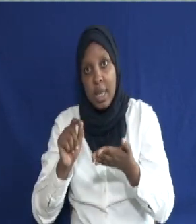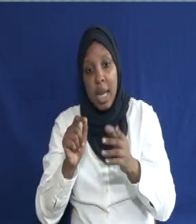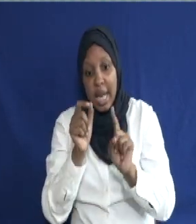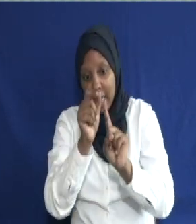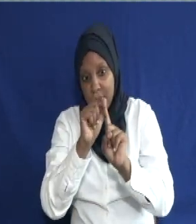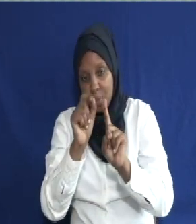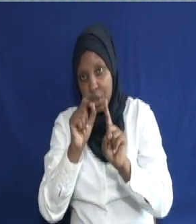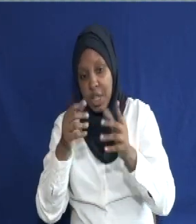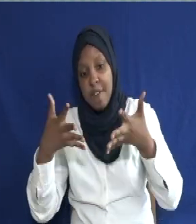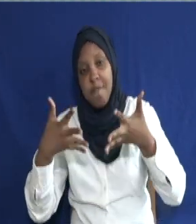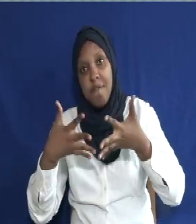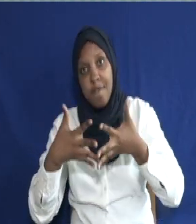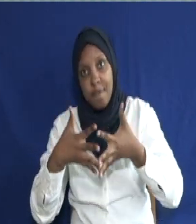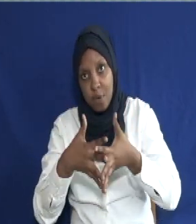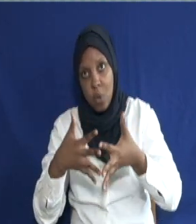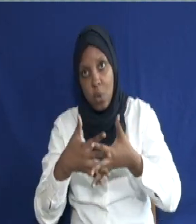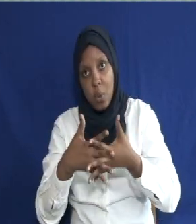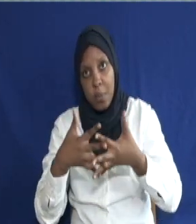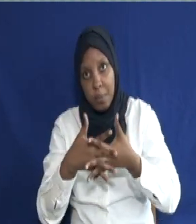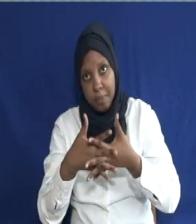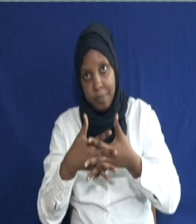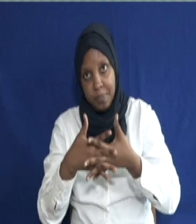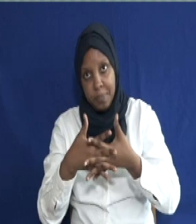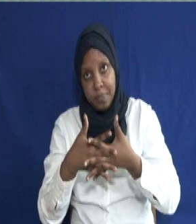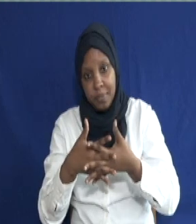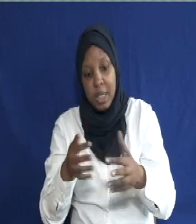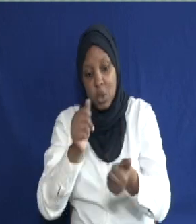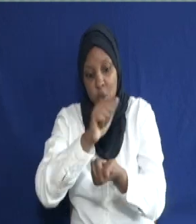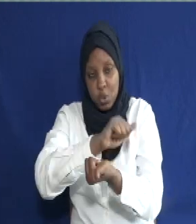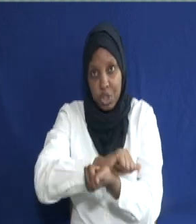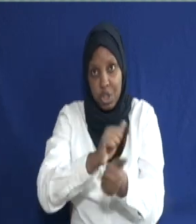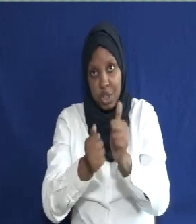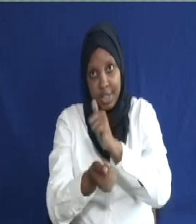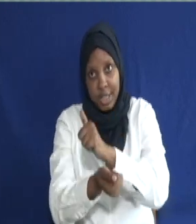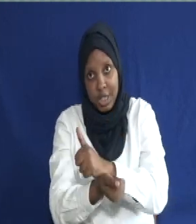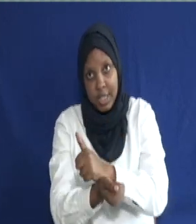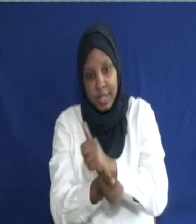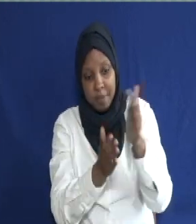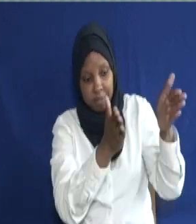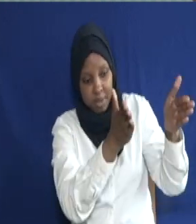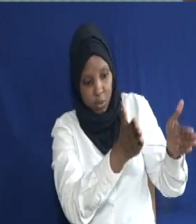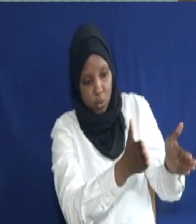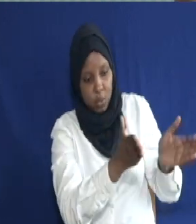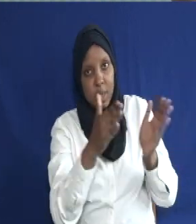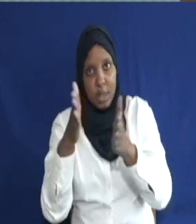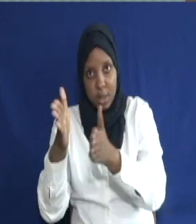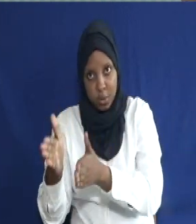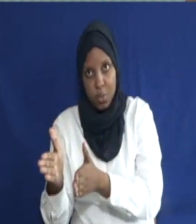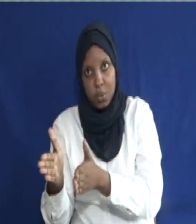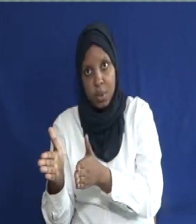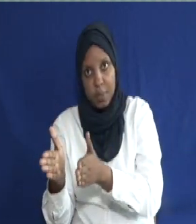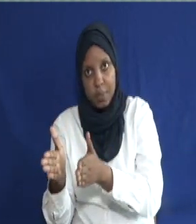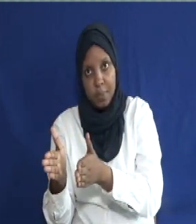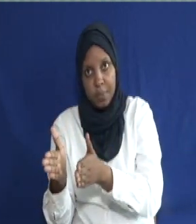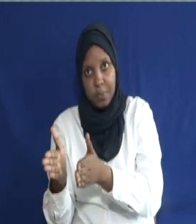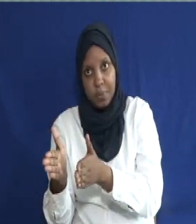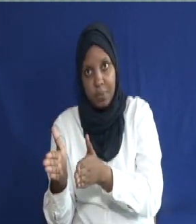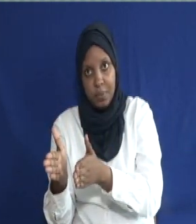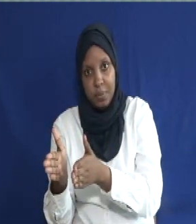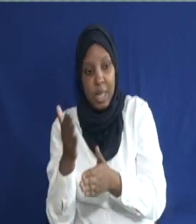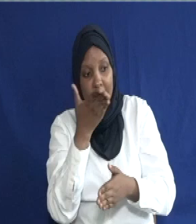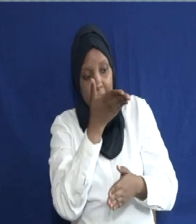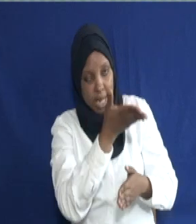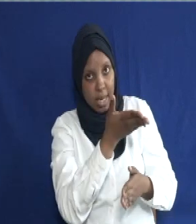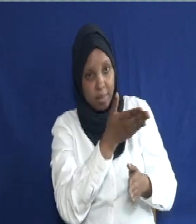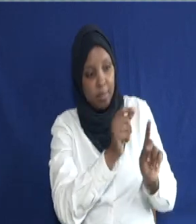means we must again change the second side into exponential form. But here the exponent